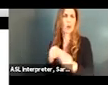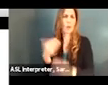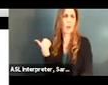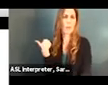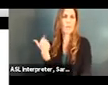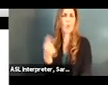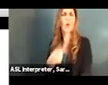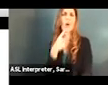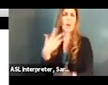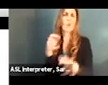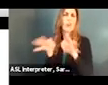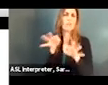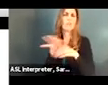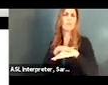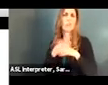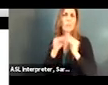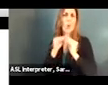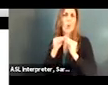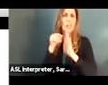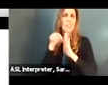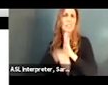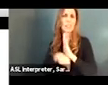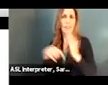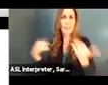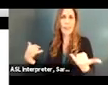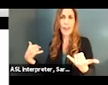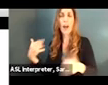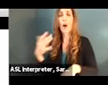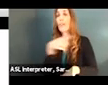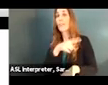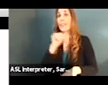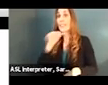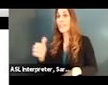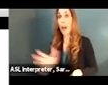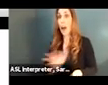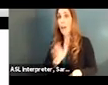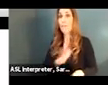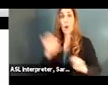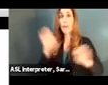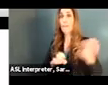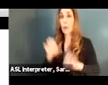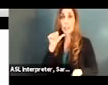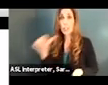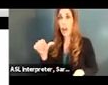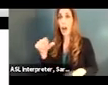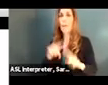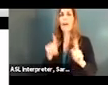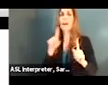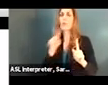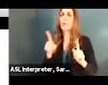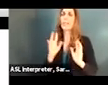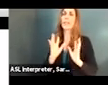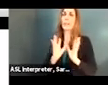but I just kind of want to go over this in a little bit more detail. So this is not a formal evaluation, but it's really going to be a meeting